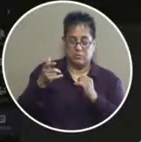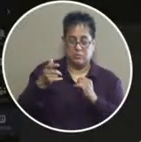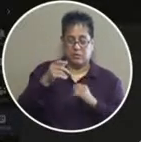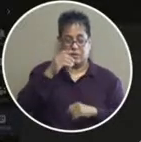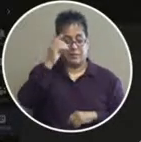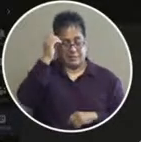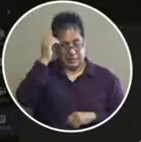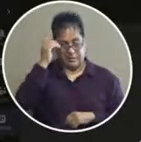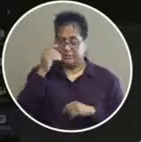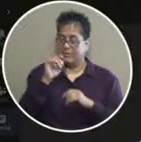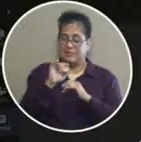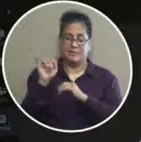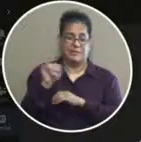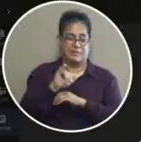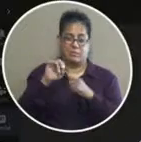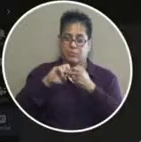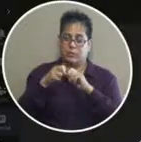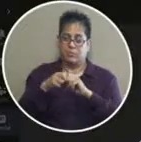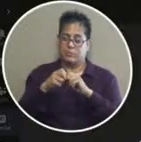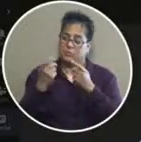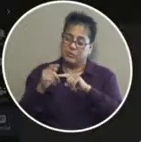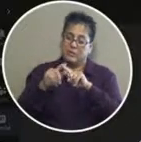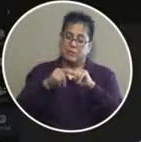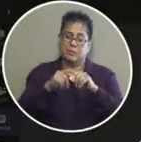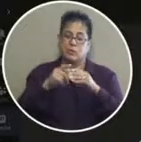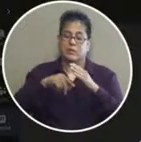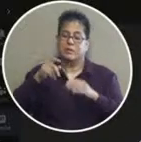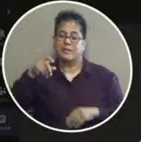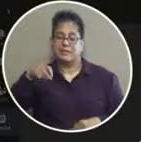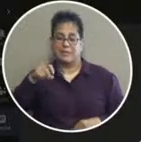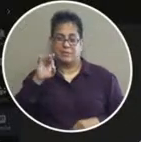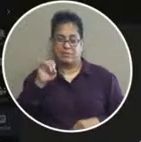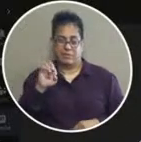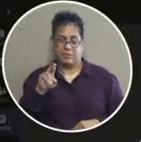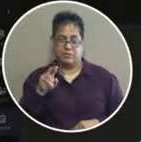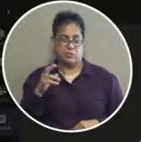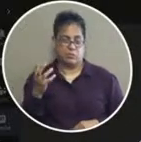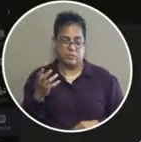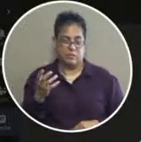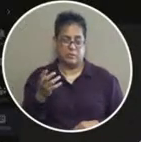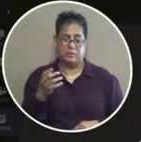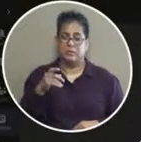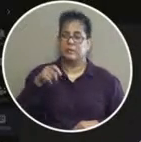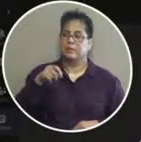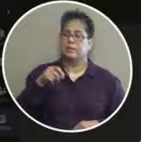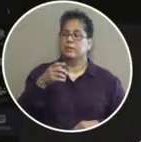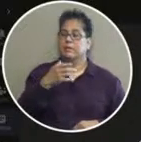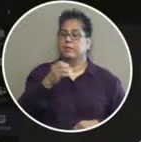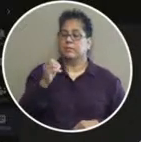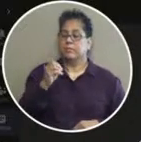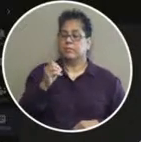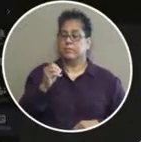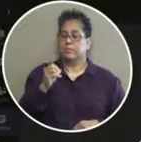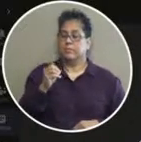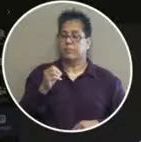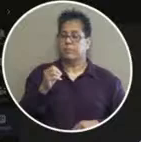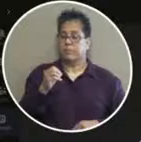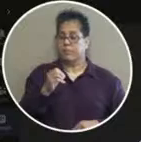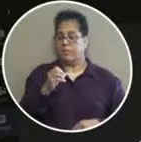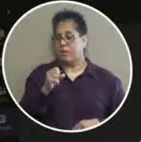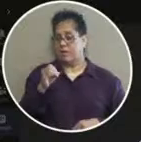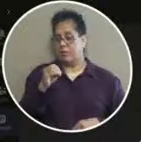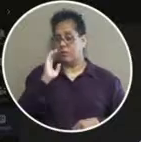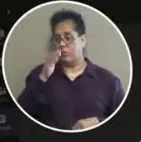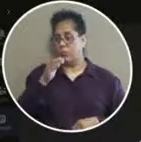was having some of the same things. It depends on what our needs factor is. And I rely on